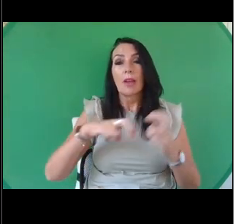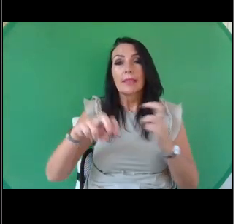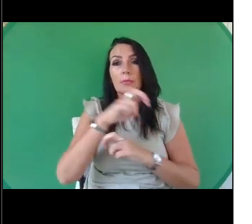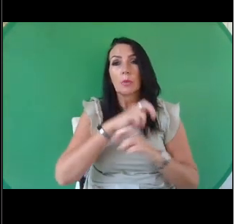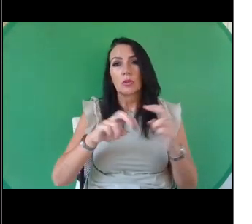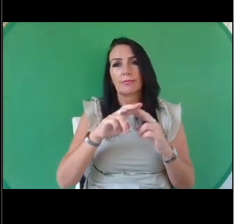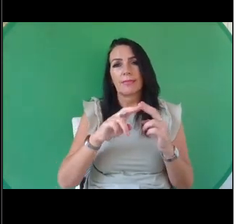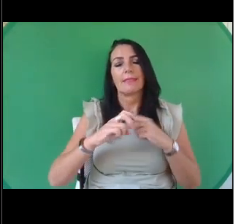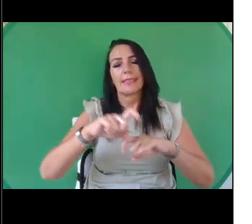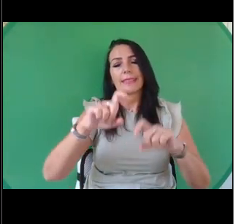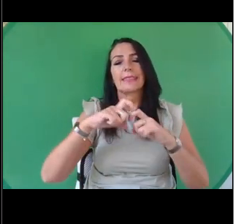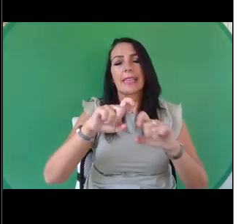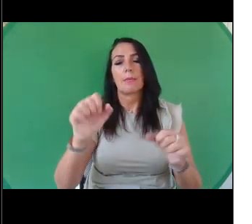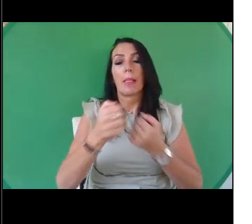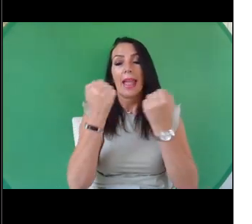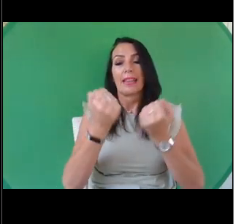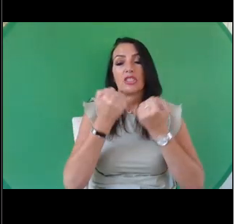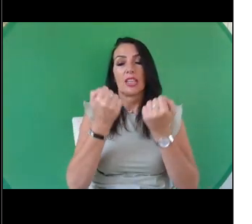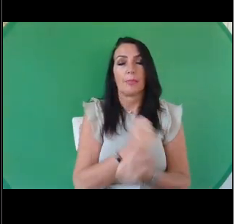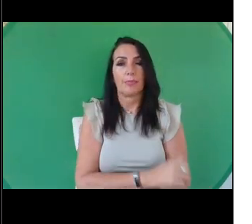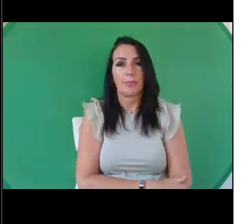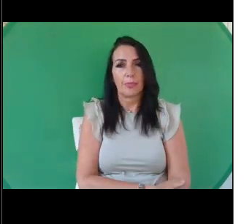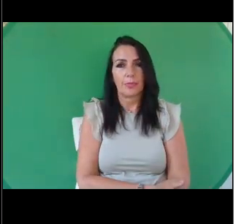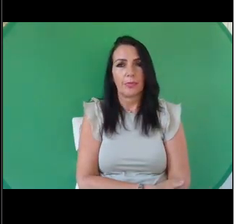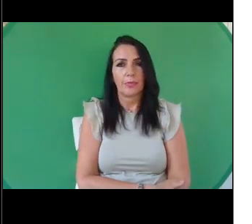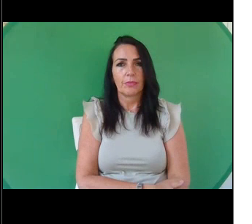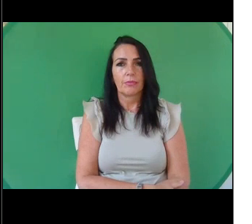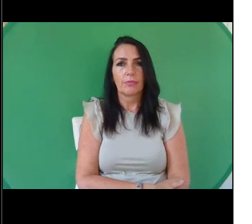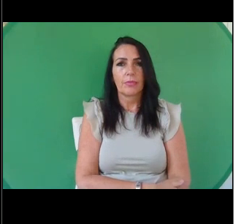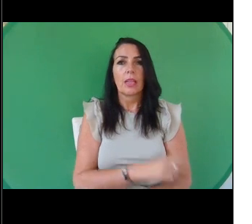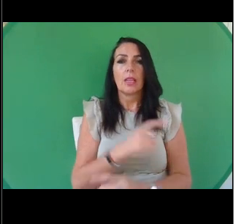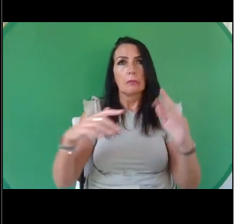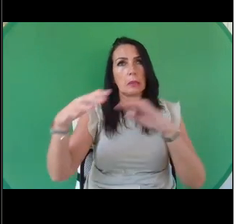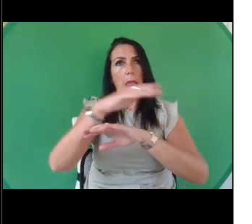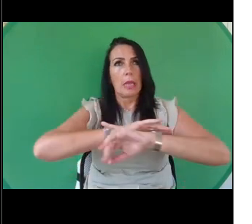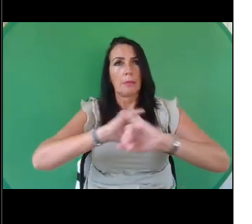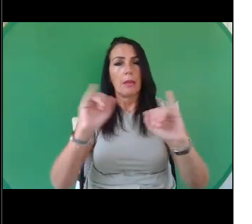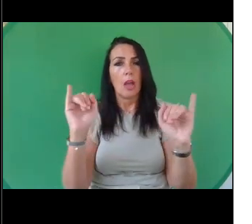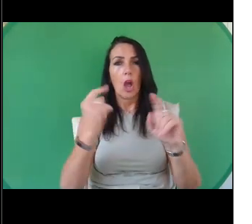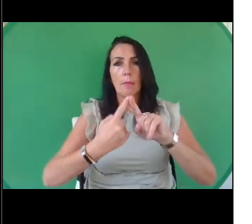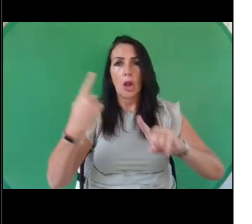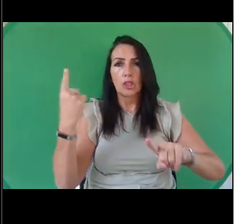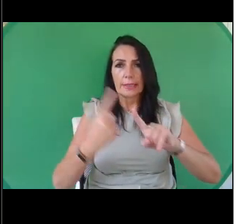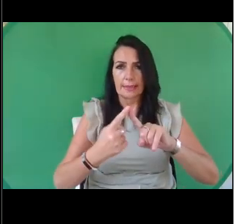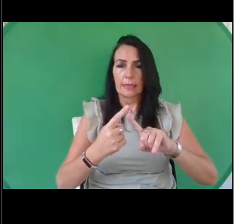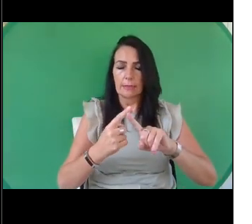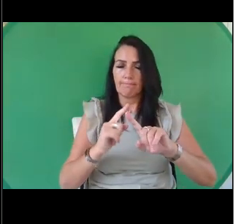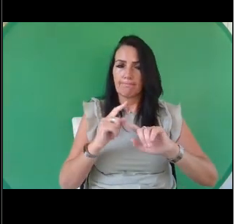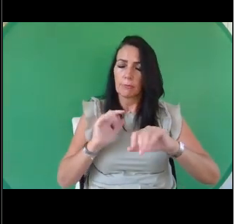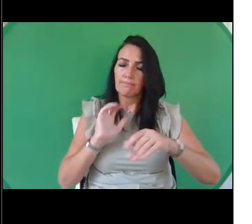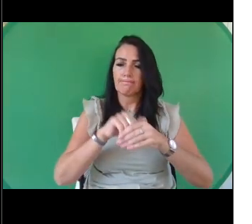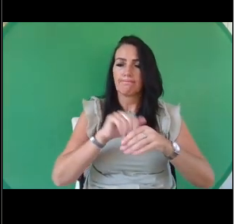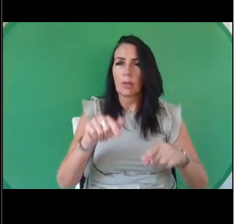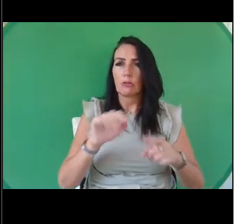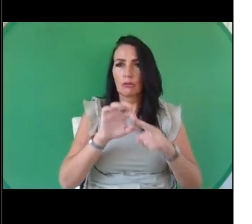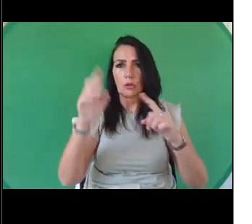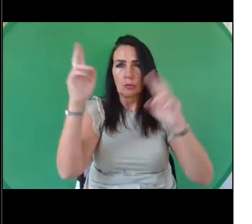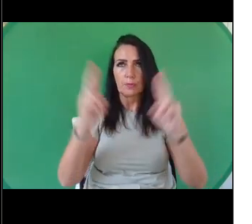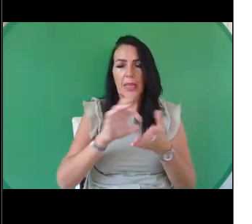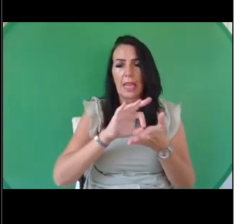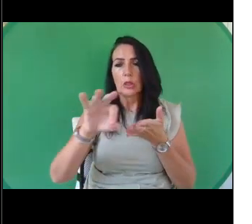use. We aim to address the climate emergency and deliver the wider benefits of clean energy as